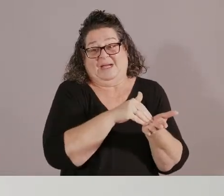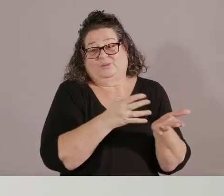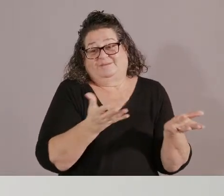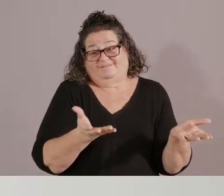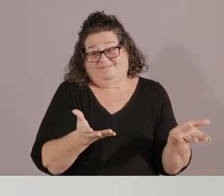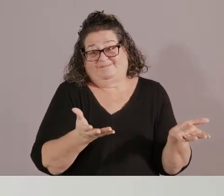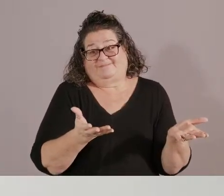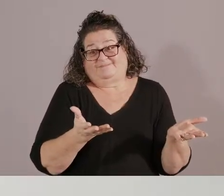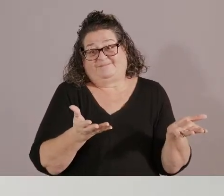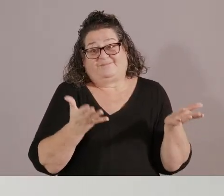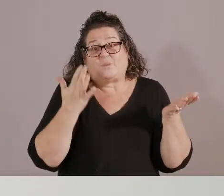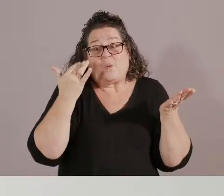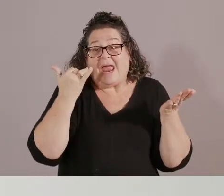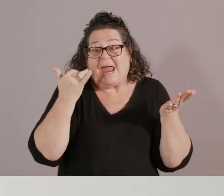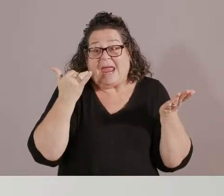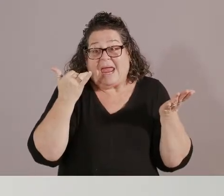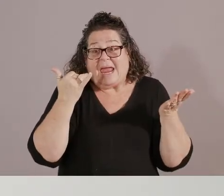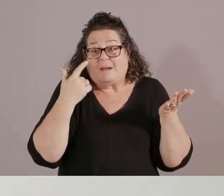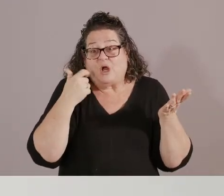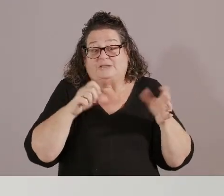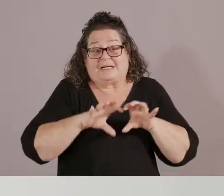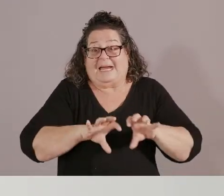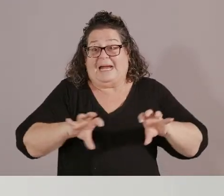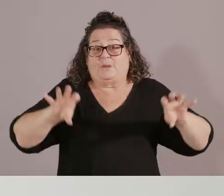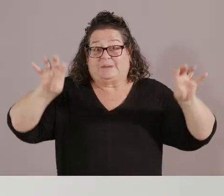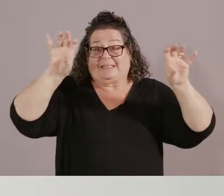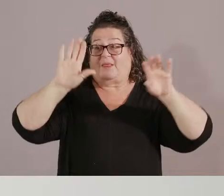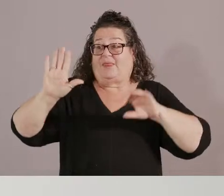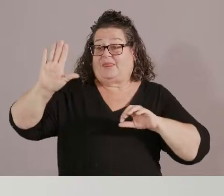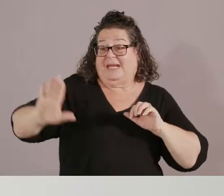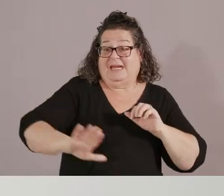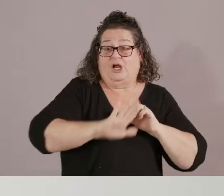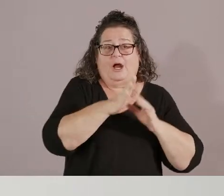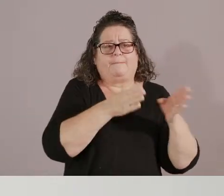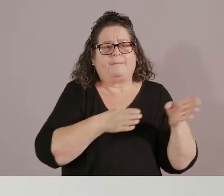need to support their future plans, so without